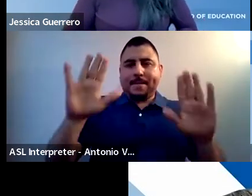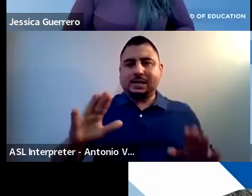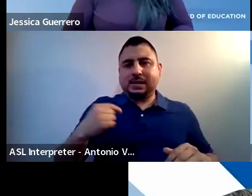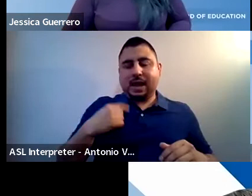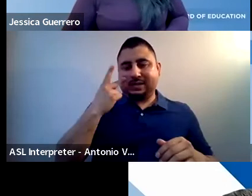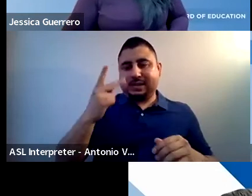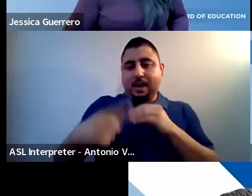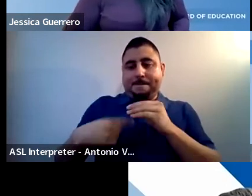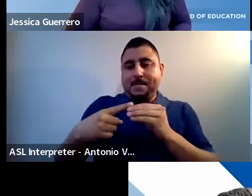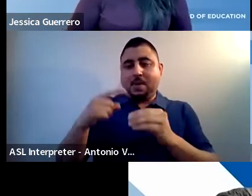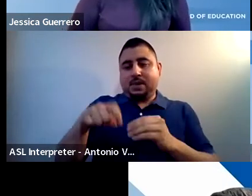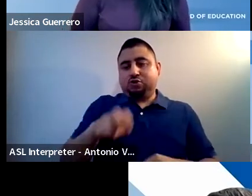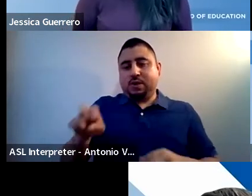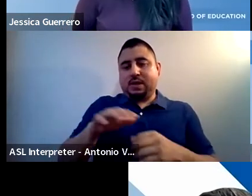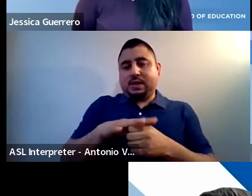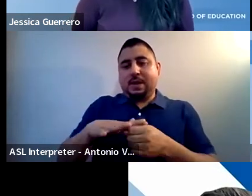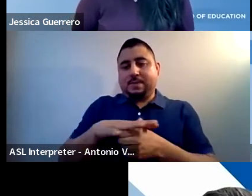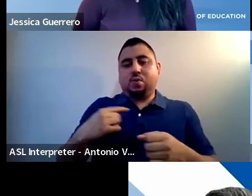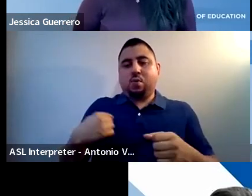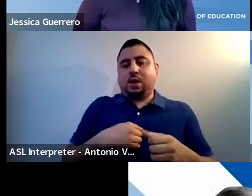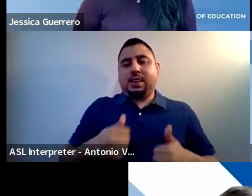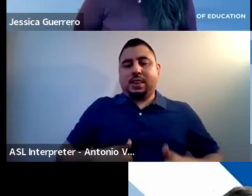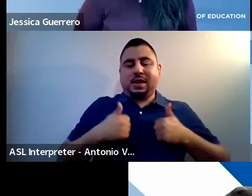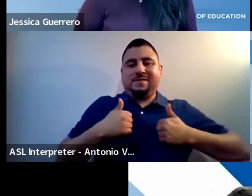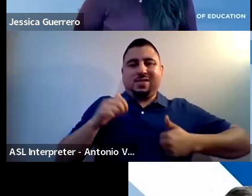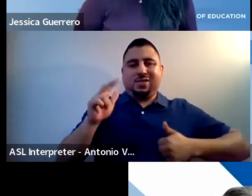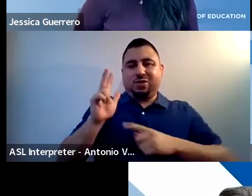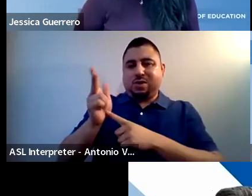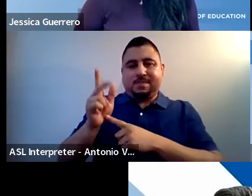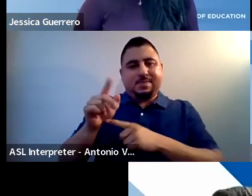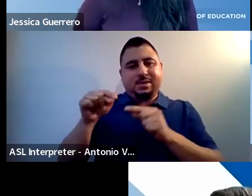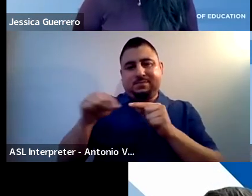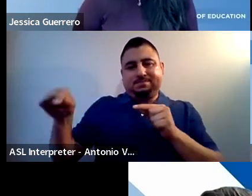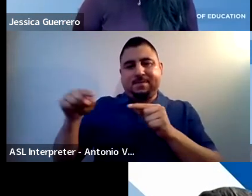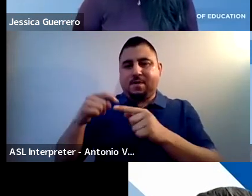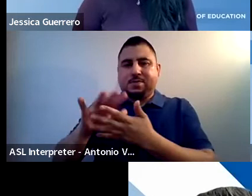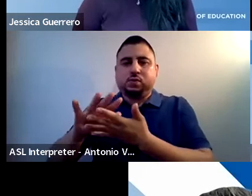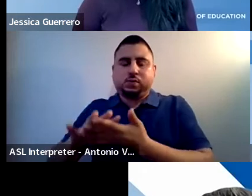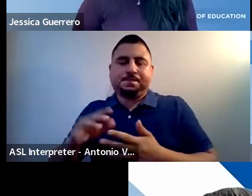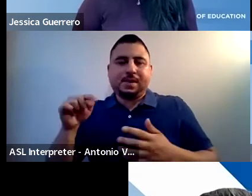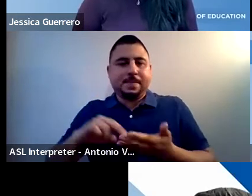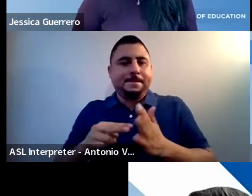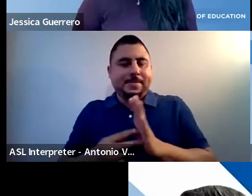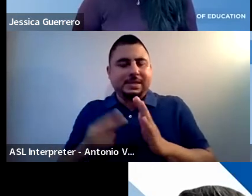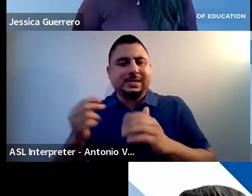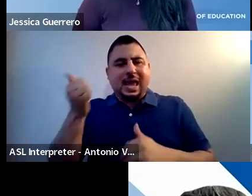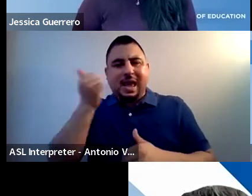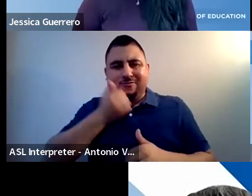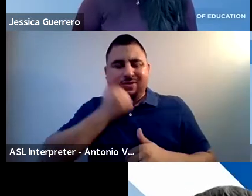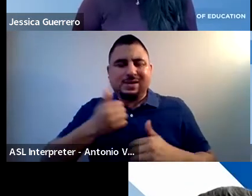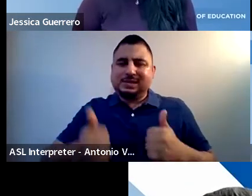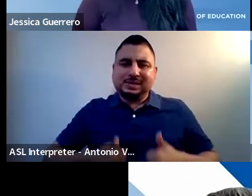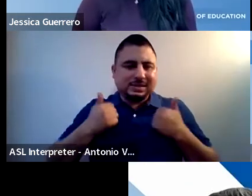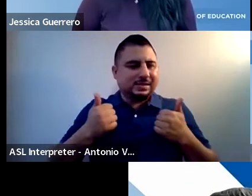this journey is that the neighborhood that we live in is literally 3 minutes around the corner from Perrywood. This makes day-to-day life so easy for